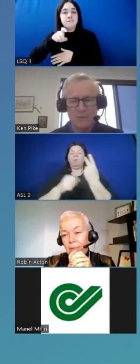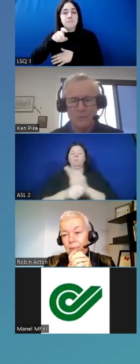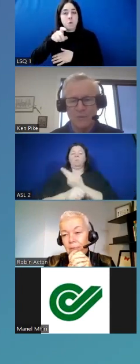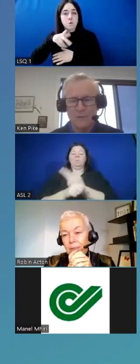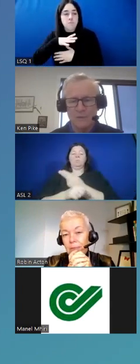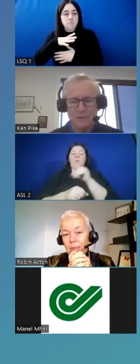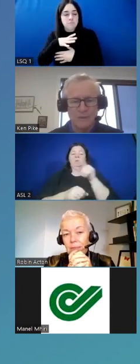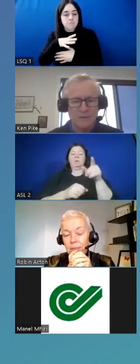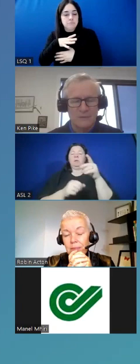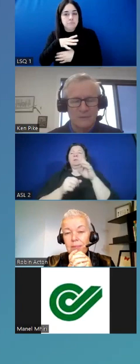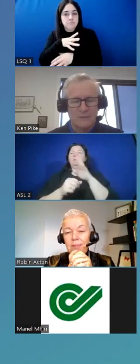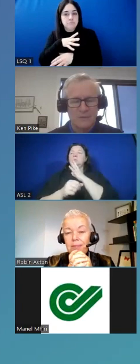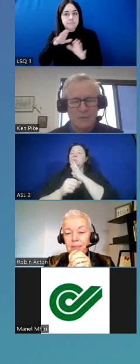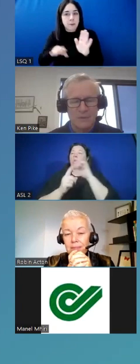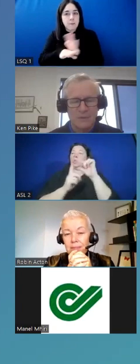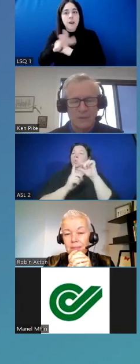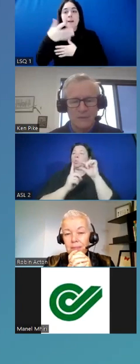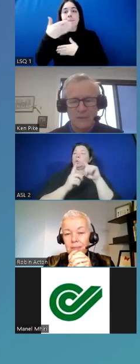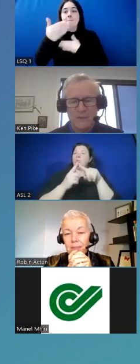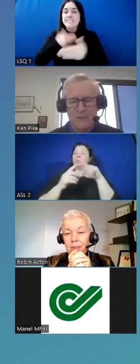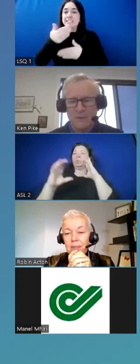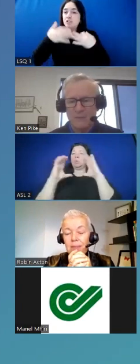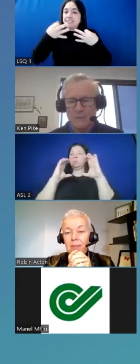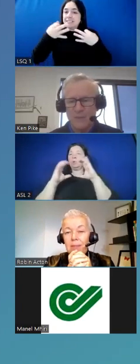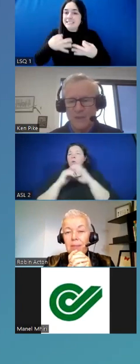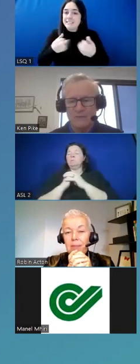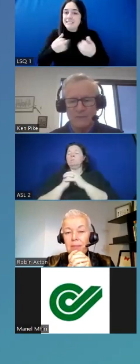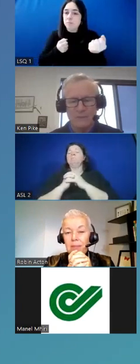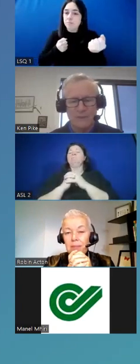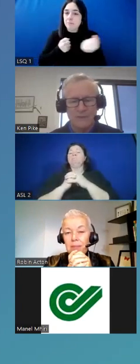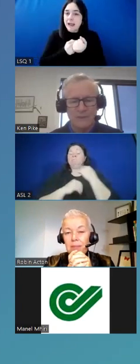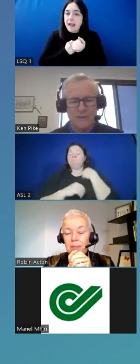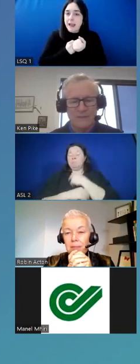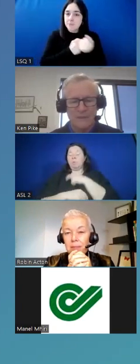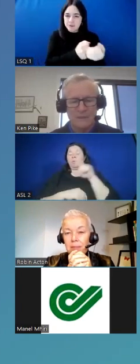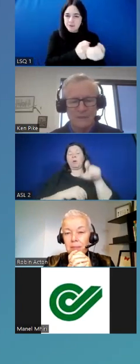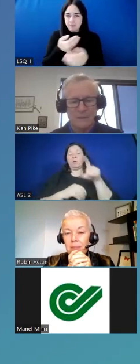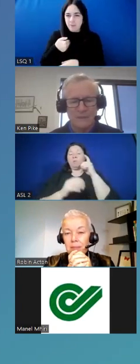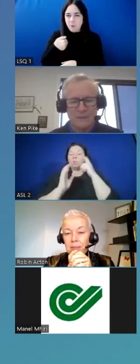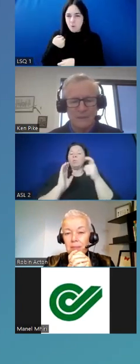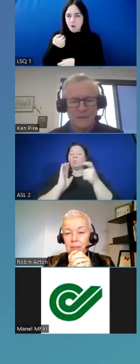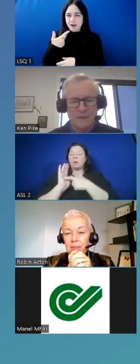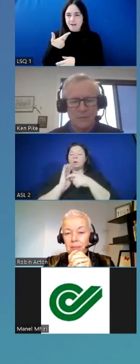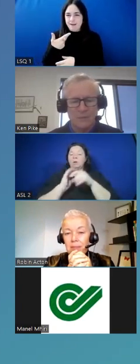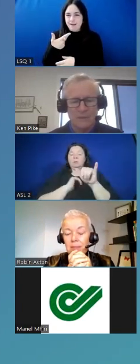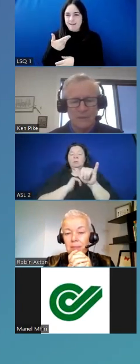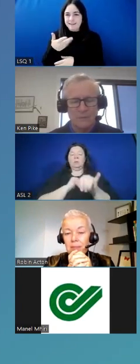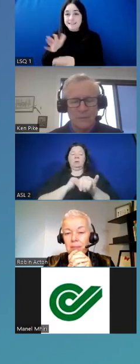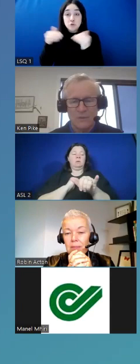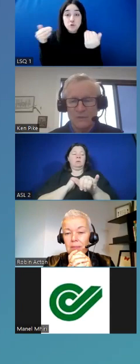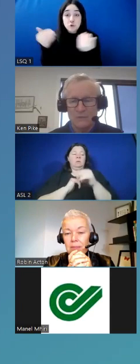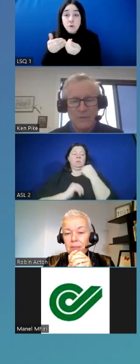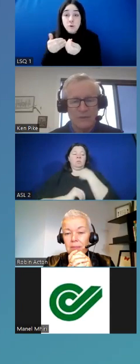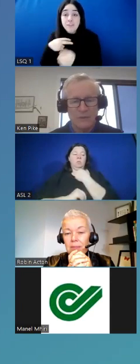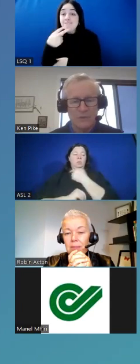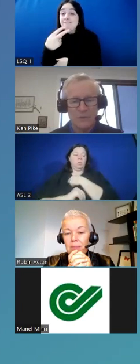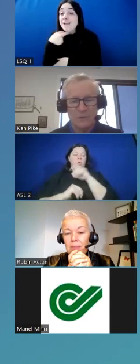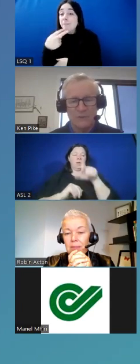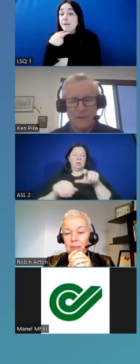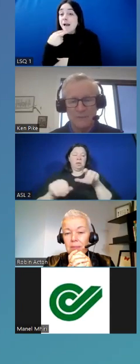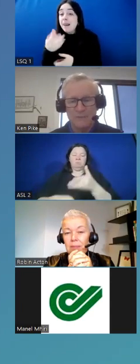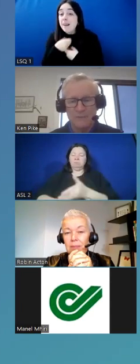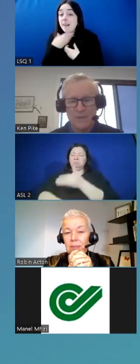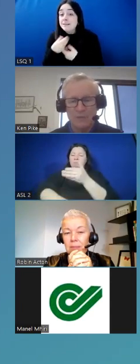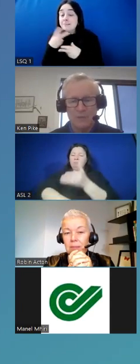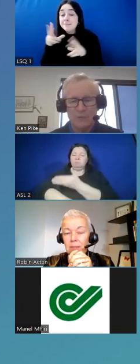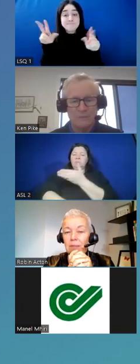the spoken word to communicate, and we have to recognize that we need to do better